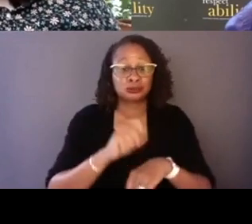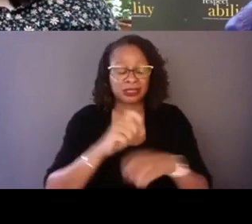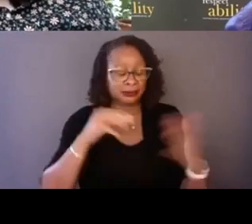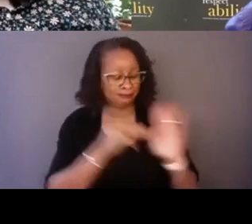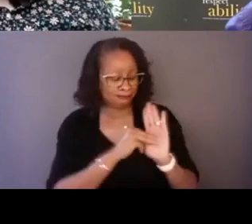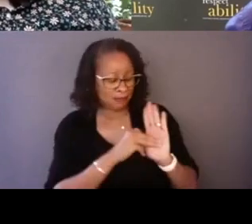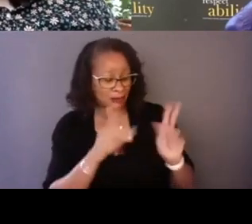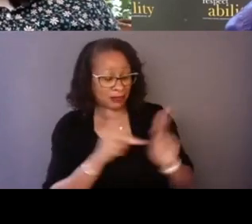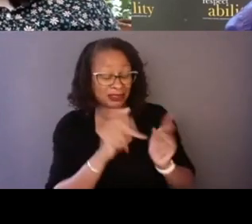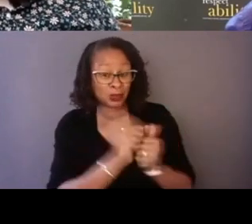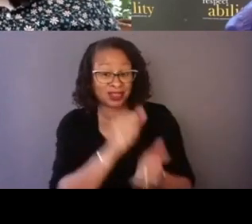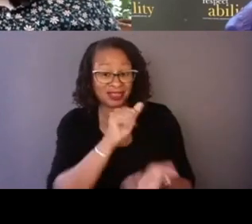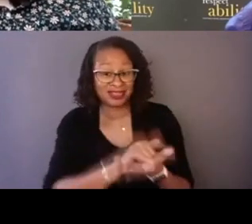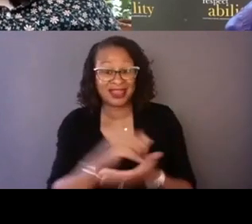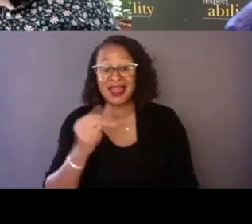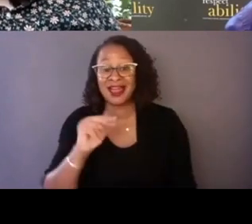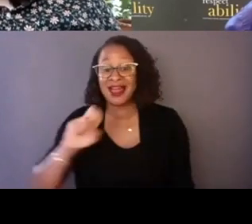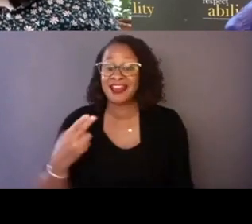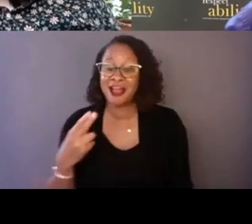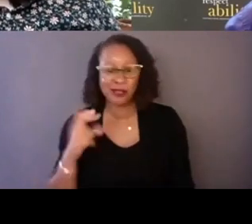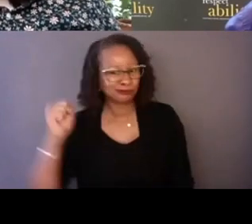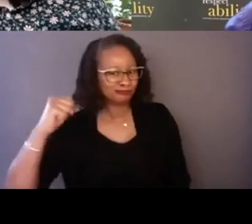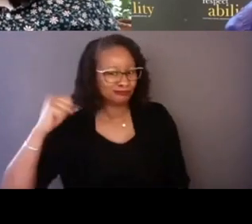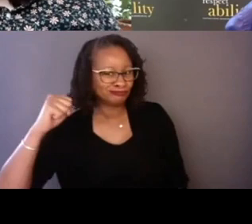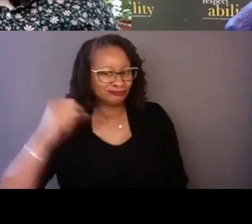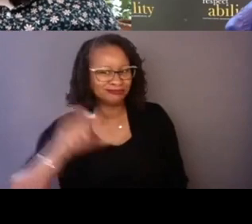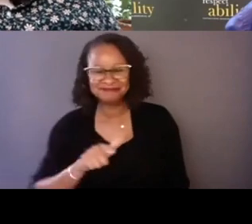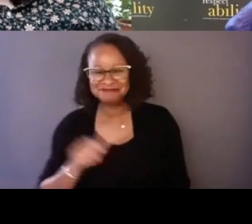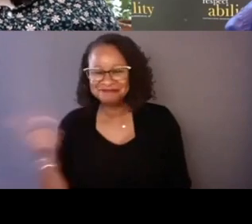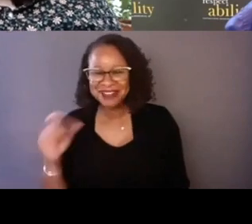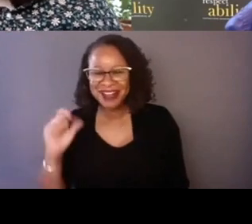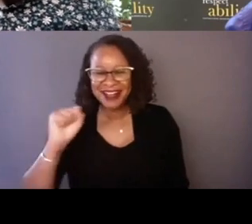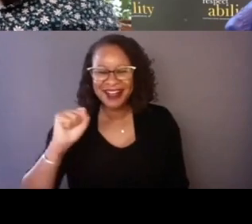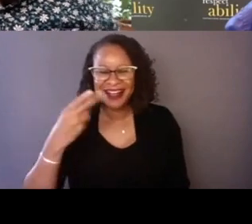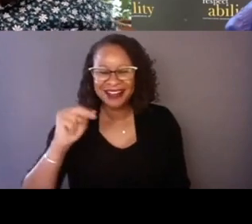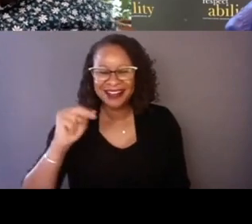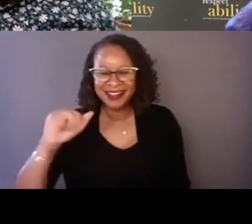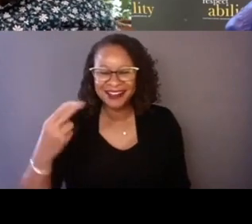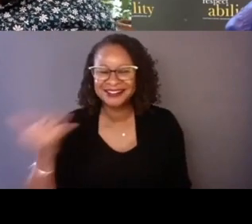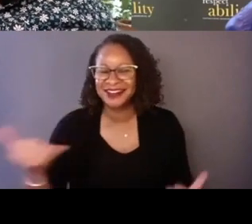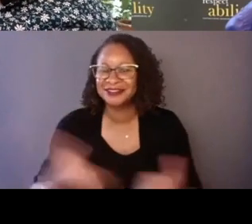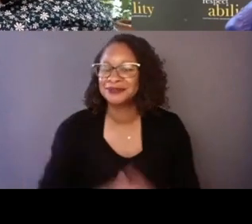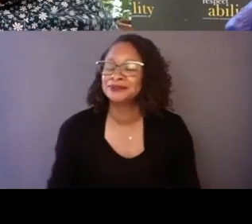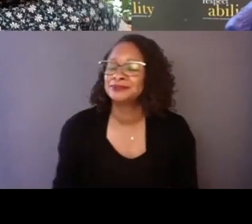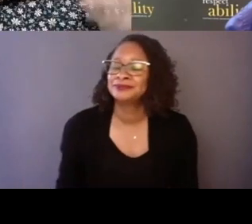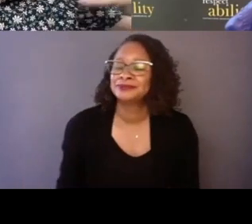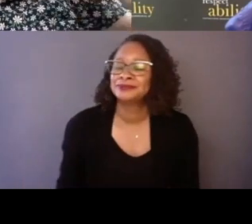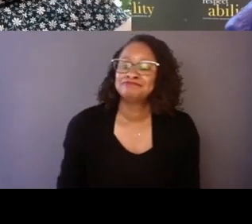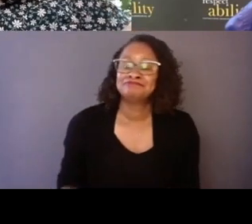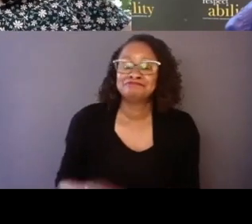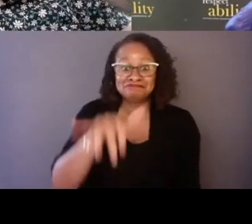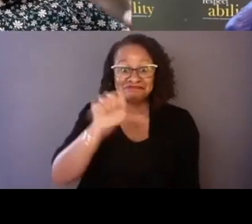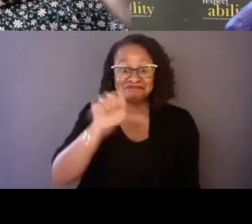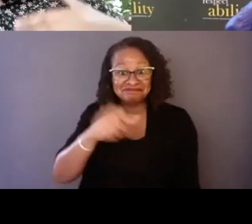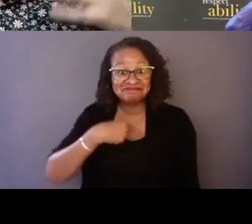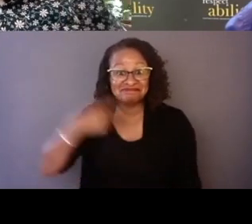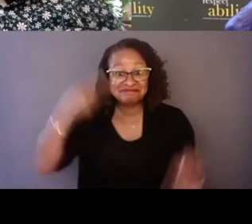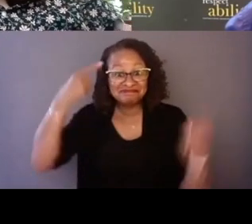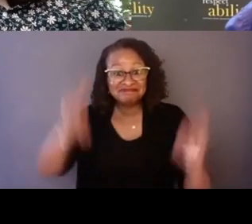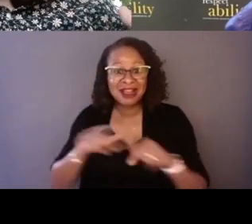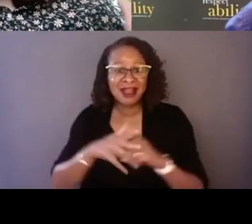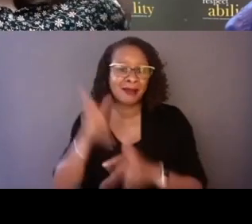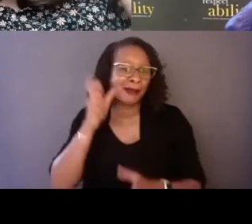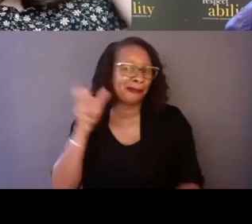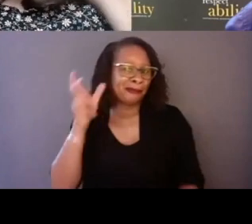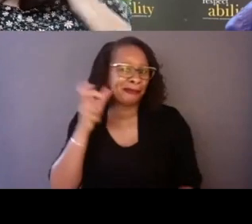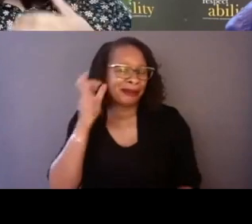And with that, Hannah, I see you nodding your head, so I'm going to pass it on to you. Yeah, I mean, I agree. And I'm hearing things that are